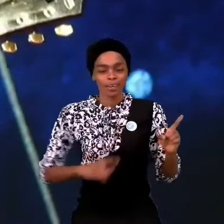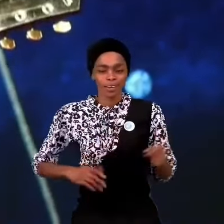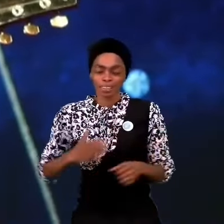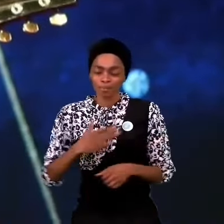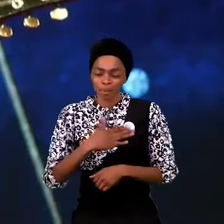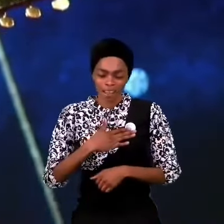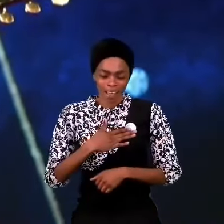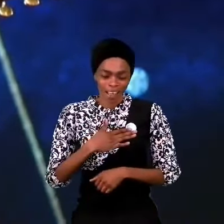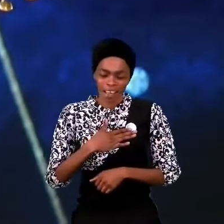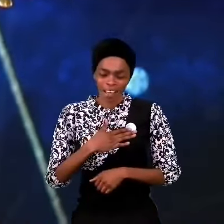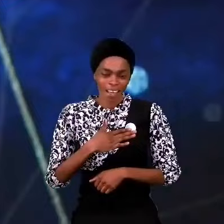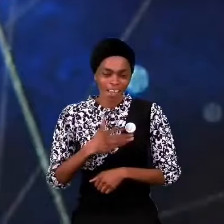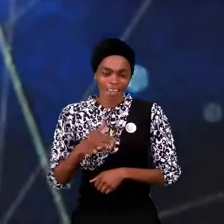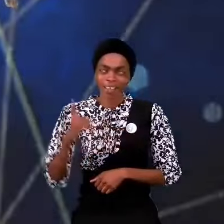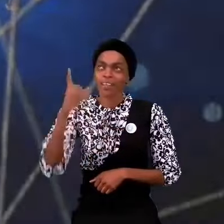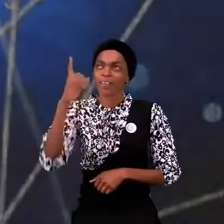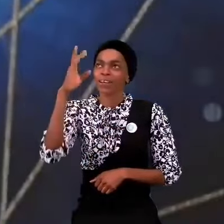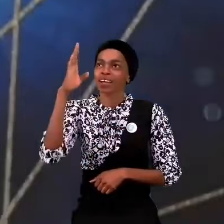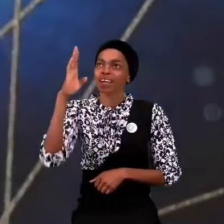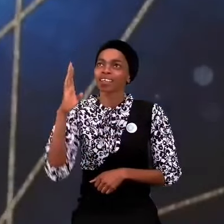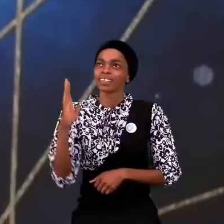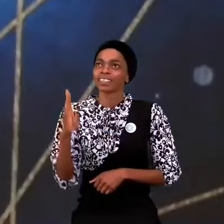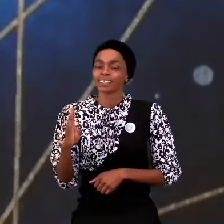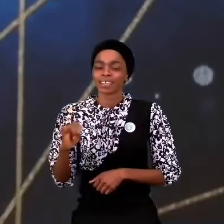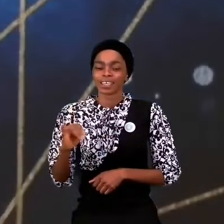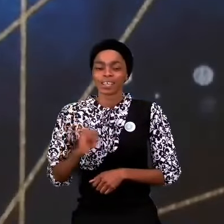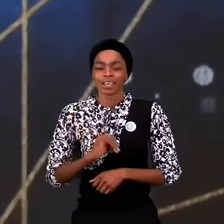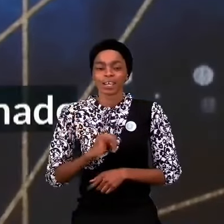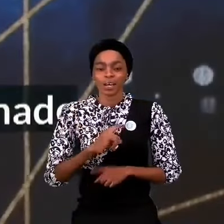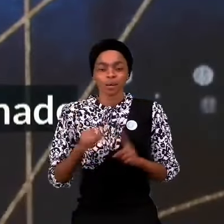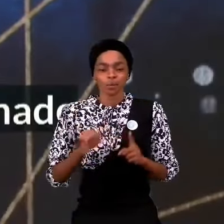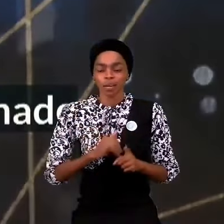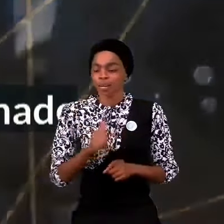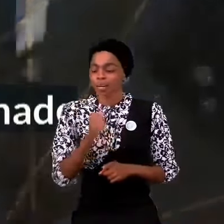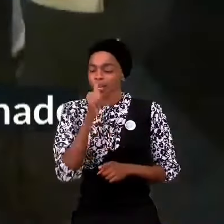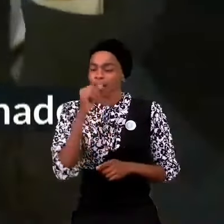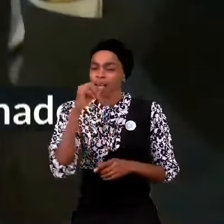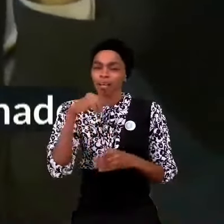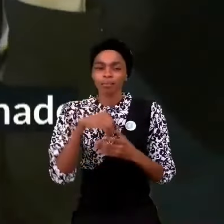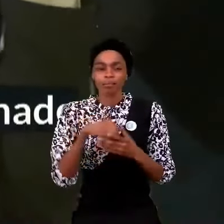in awesome wonder